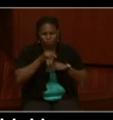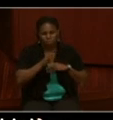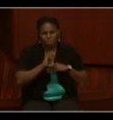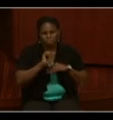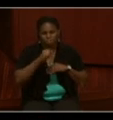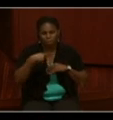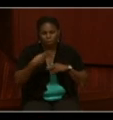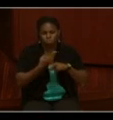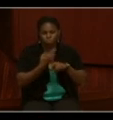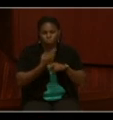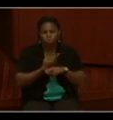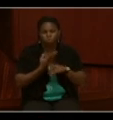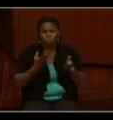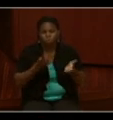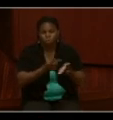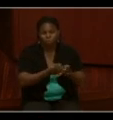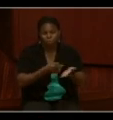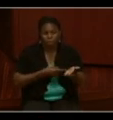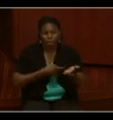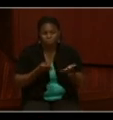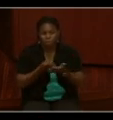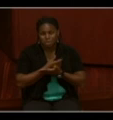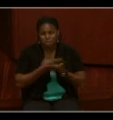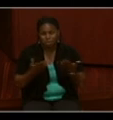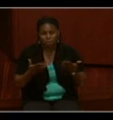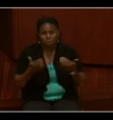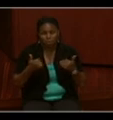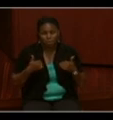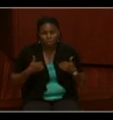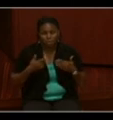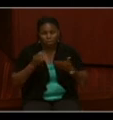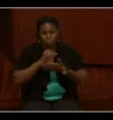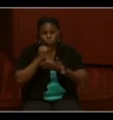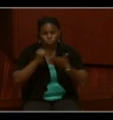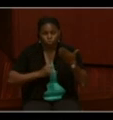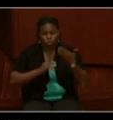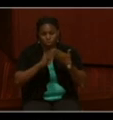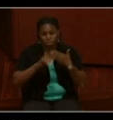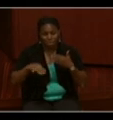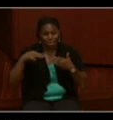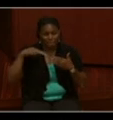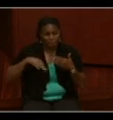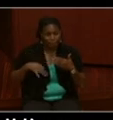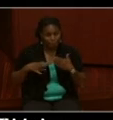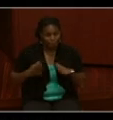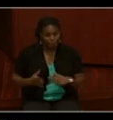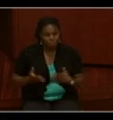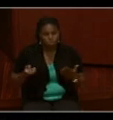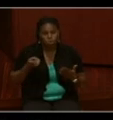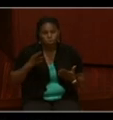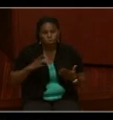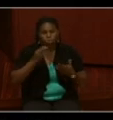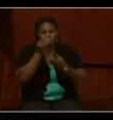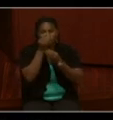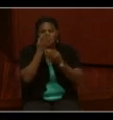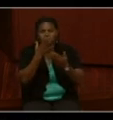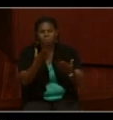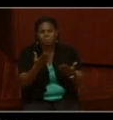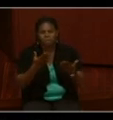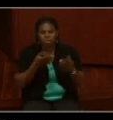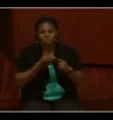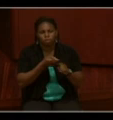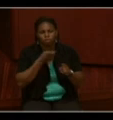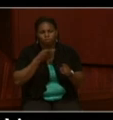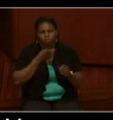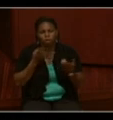something that was actually drawn by the applicant or whether it is information that was taken from